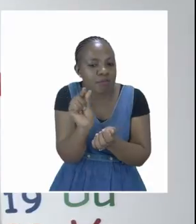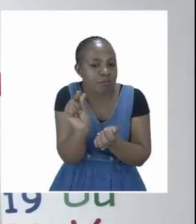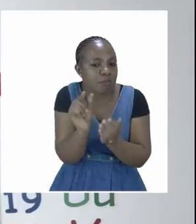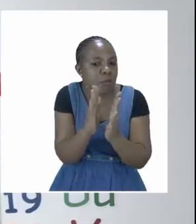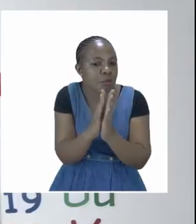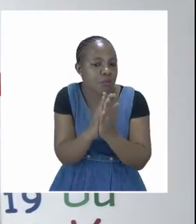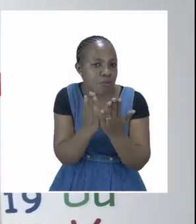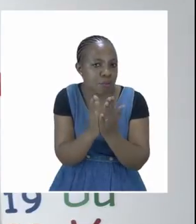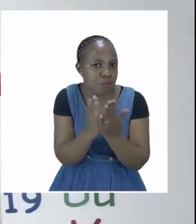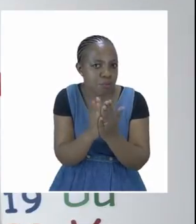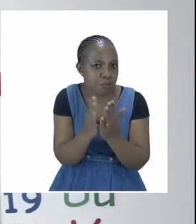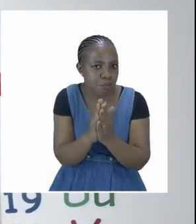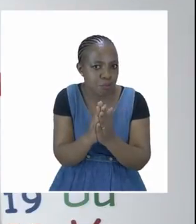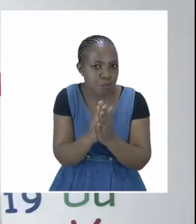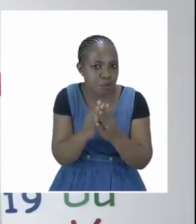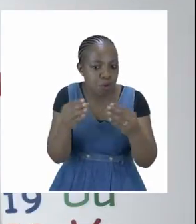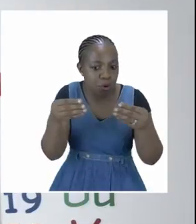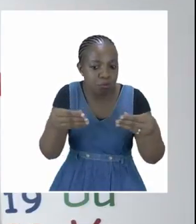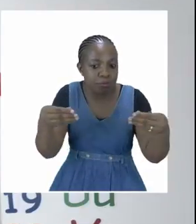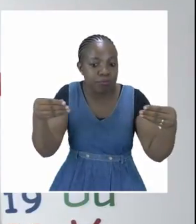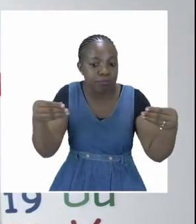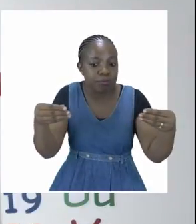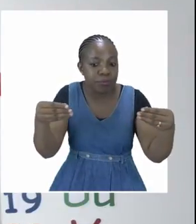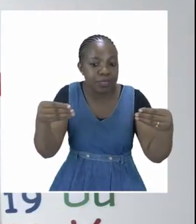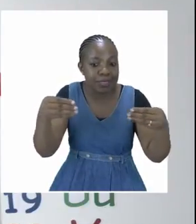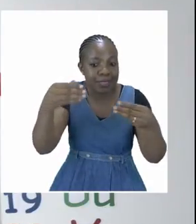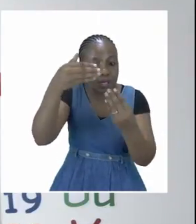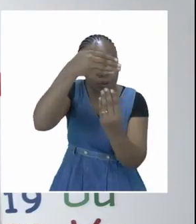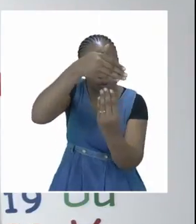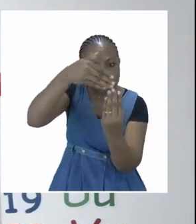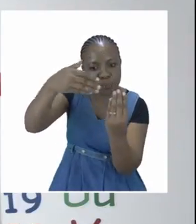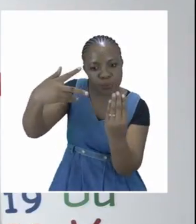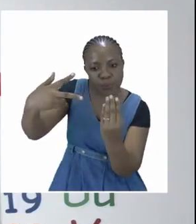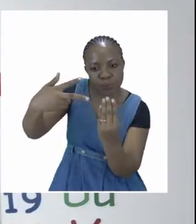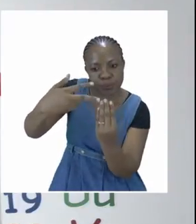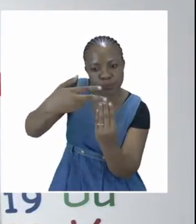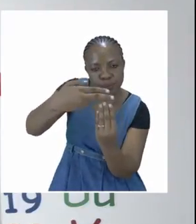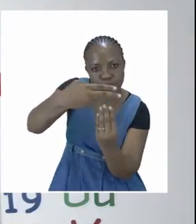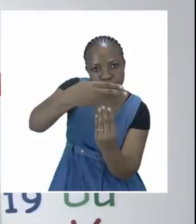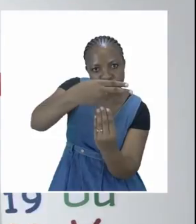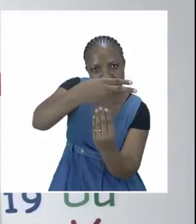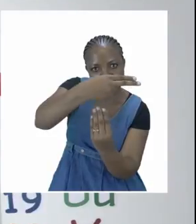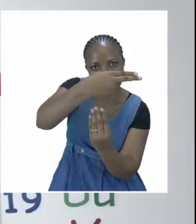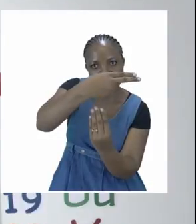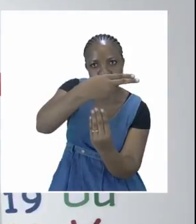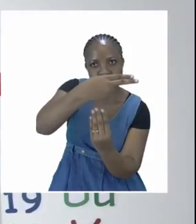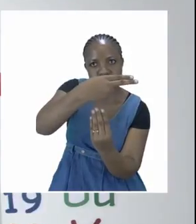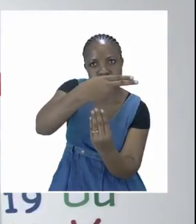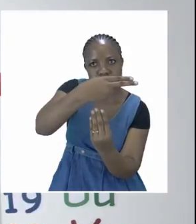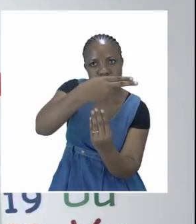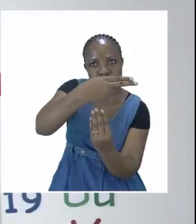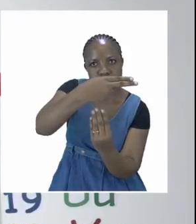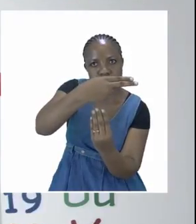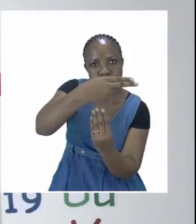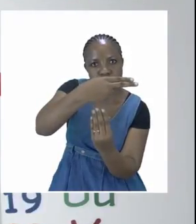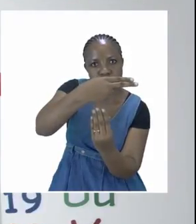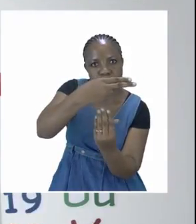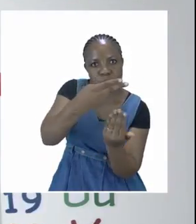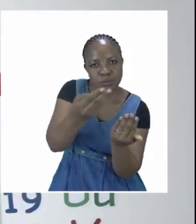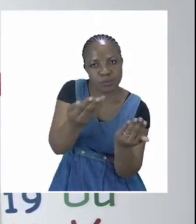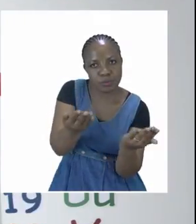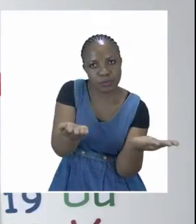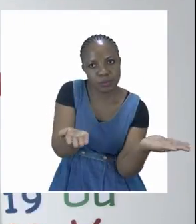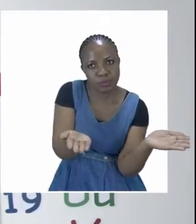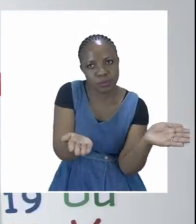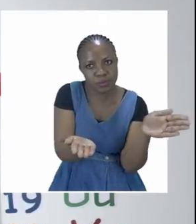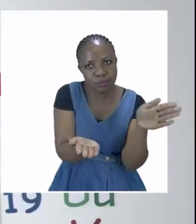booklet. Please cut the top of the lesson booklet with a pair of scissors and fold